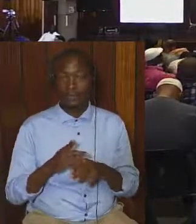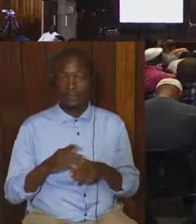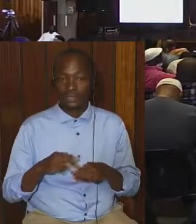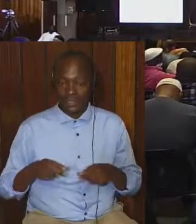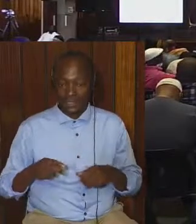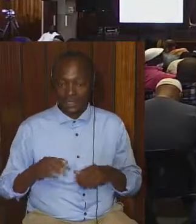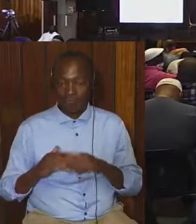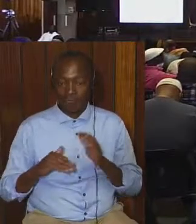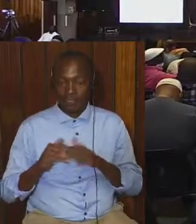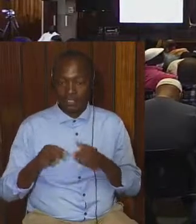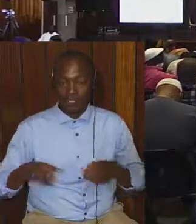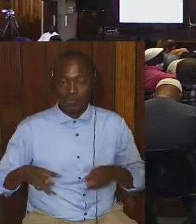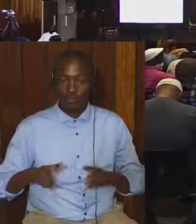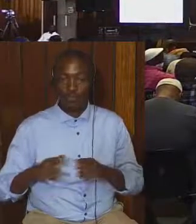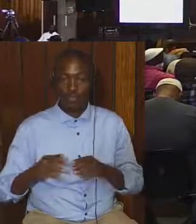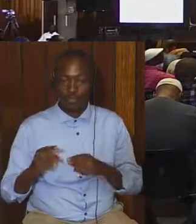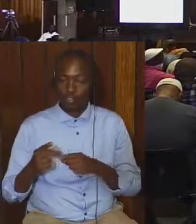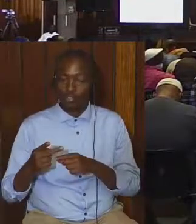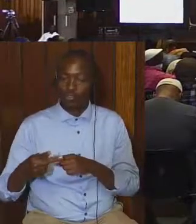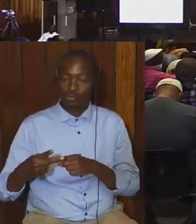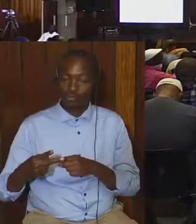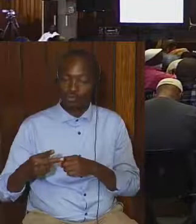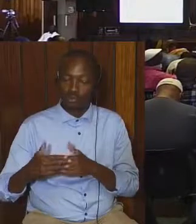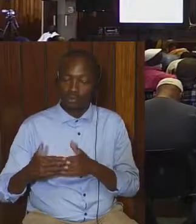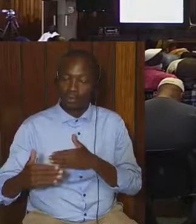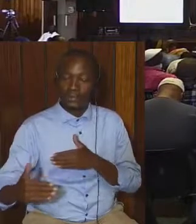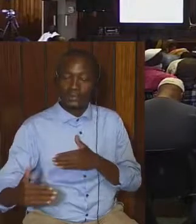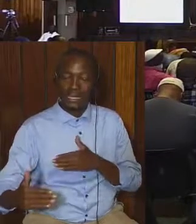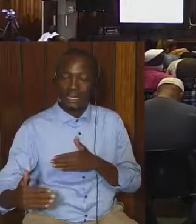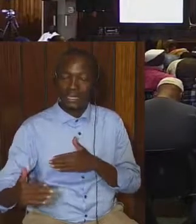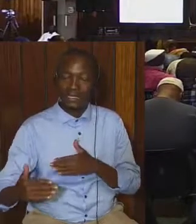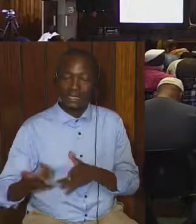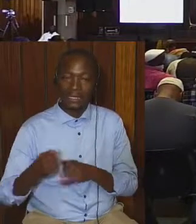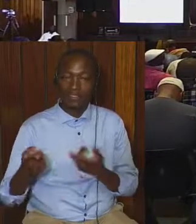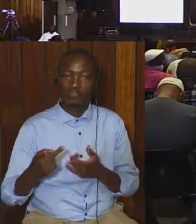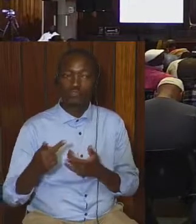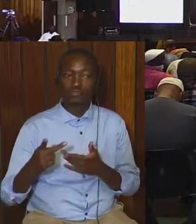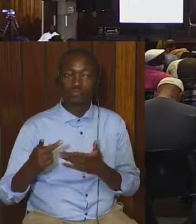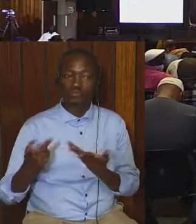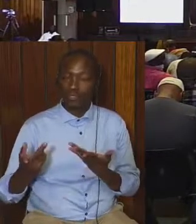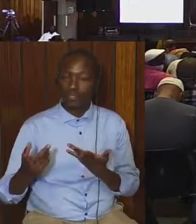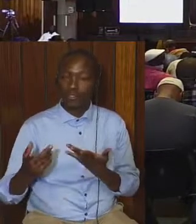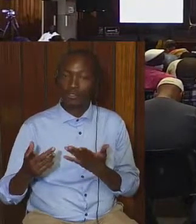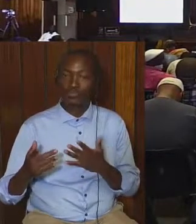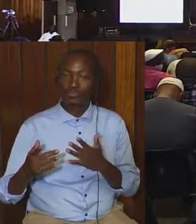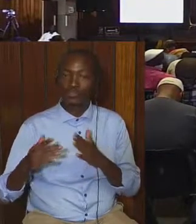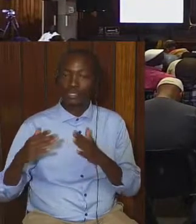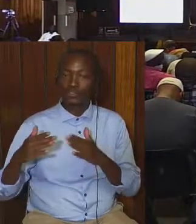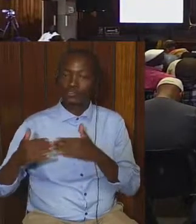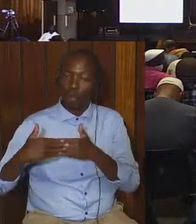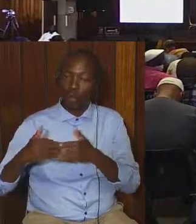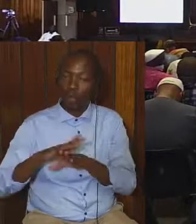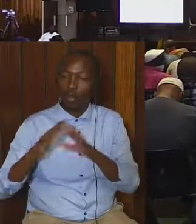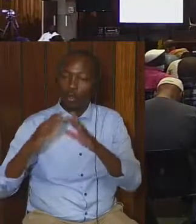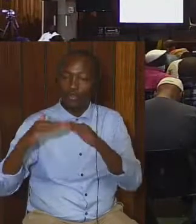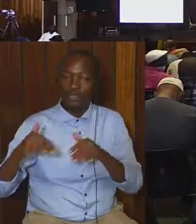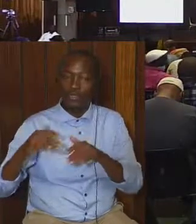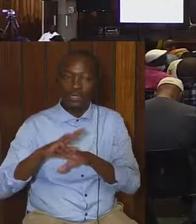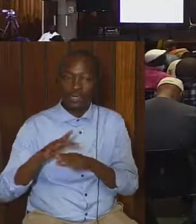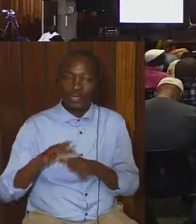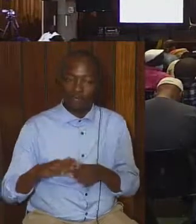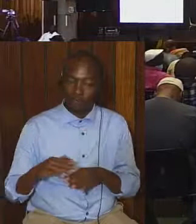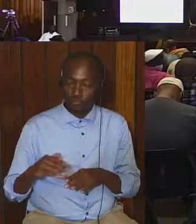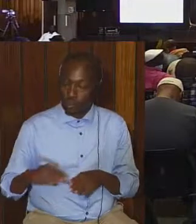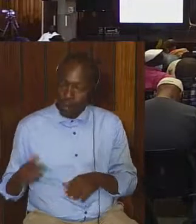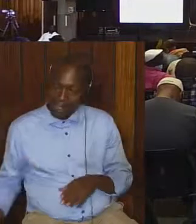road just 2 meters next to the door of a shack of somebody's house. If you just hit one